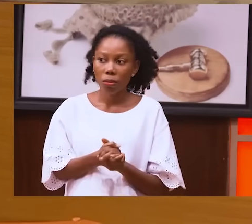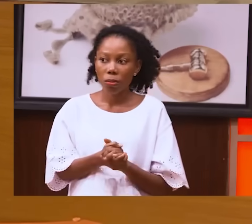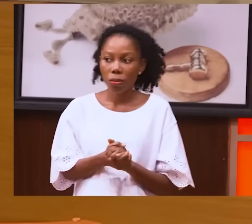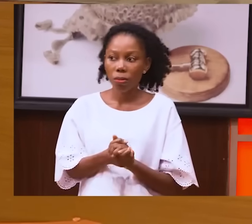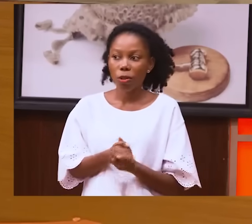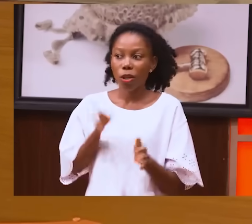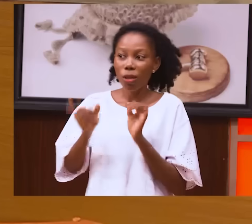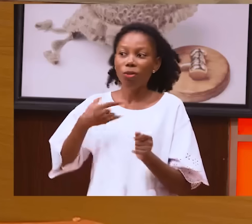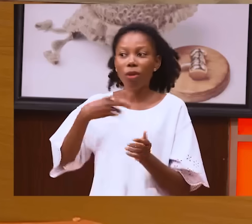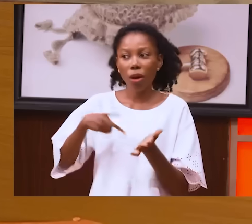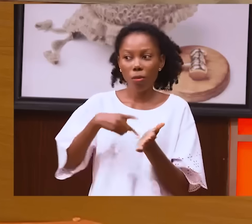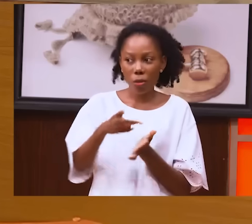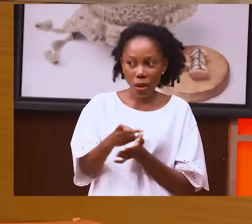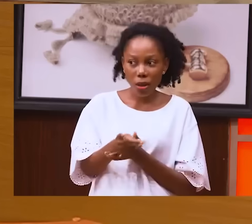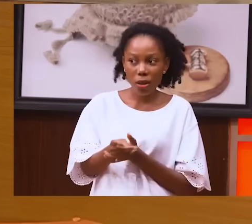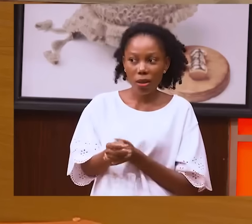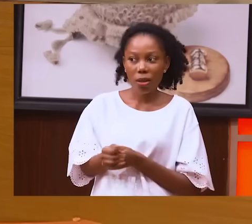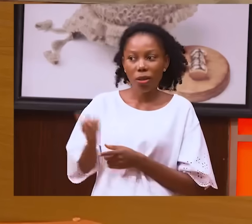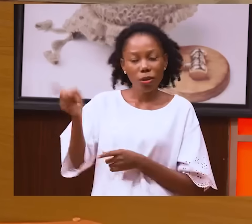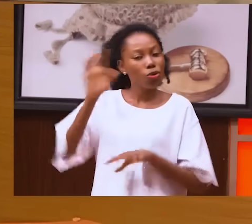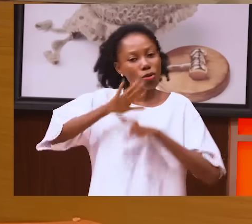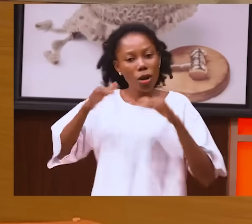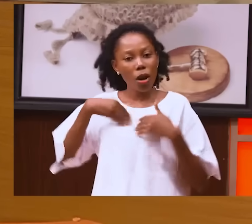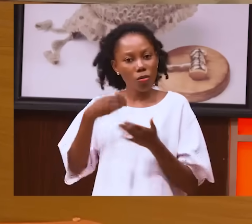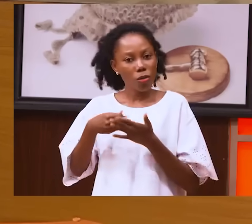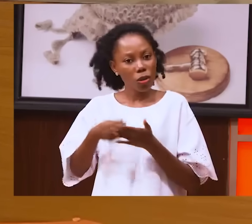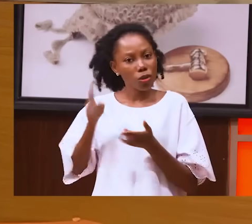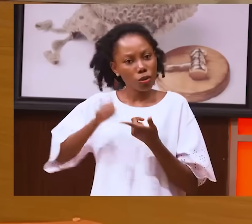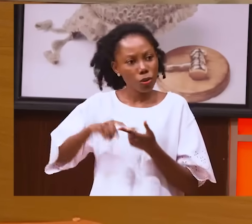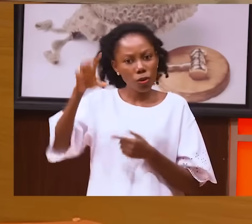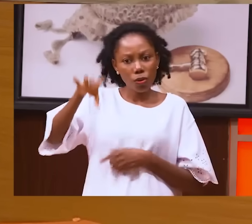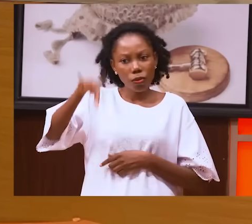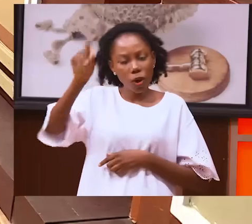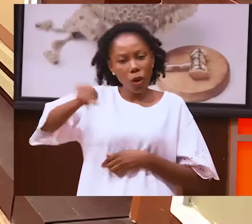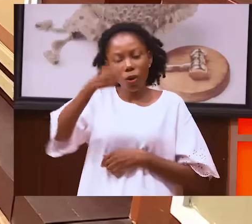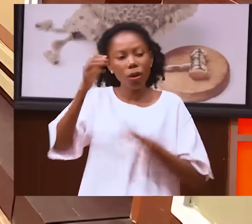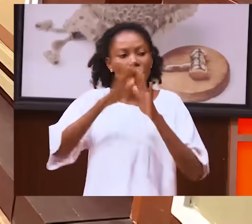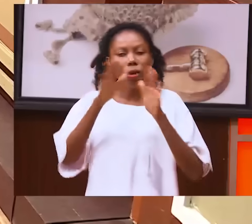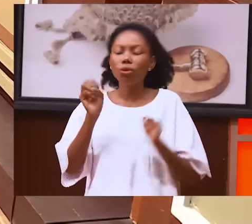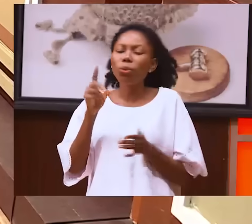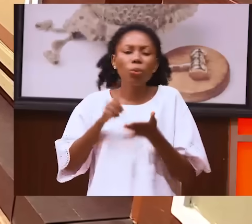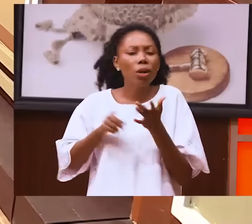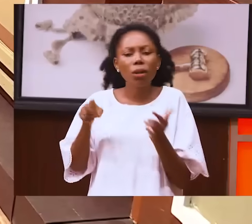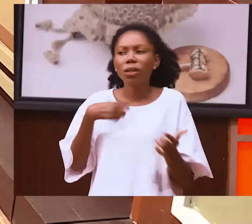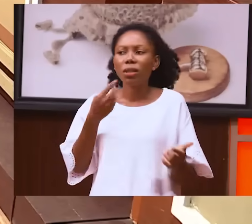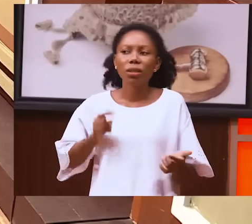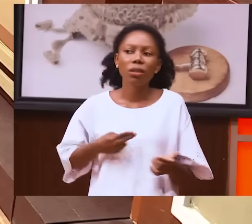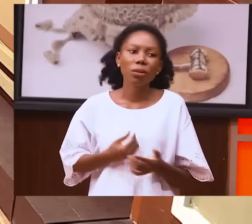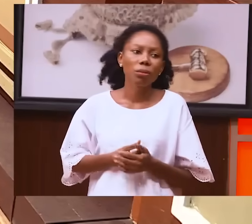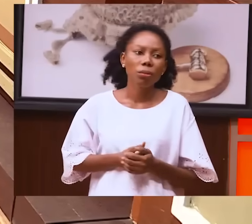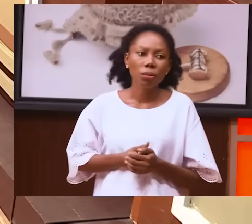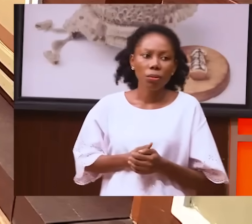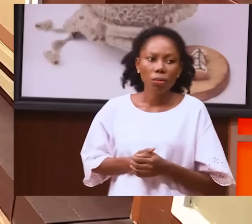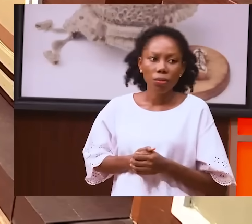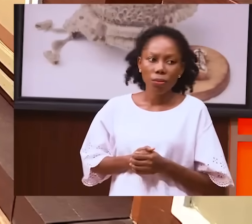If I pay 300,000, and that means I don't have money to go and rent another place, another apartment. So what are you talking about? That is, no, Let